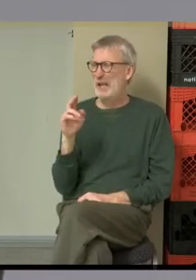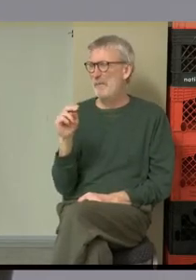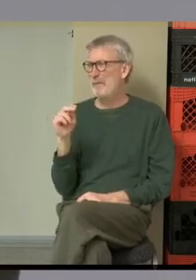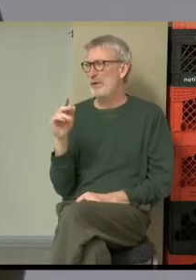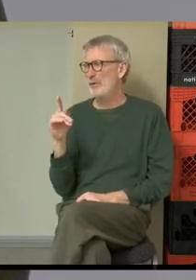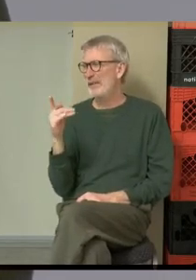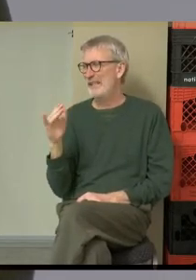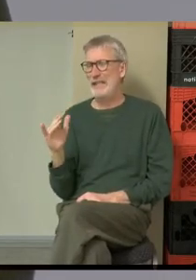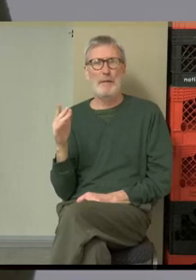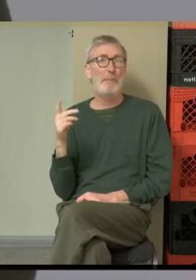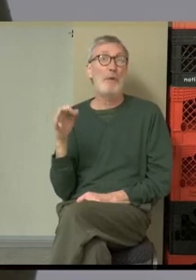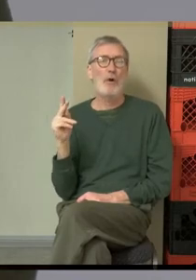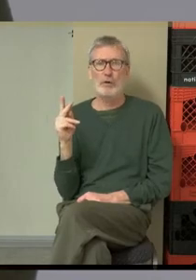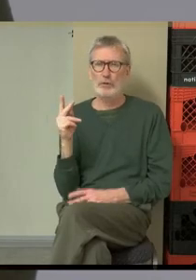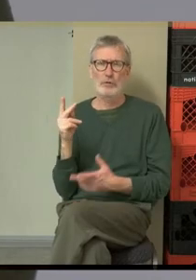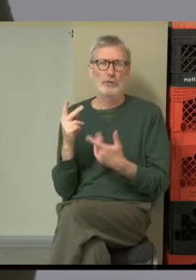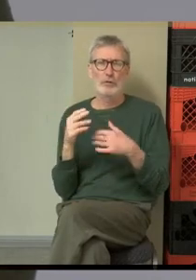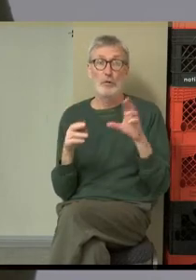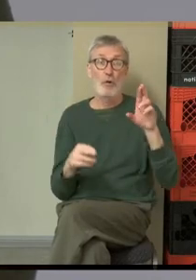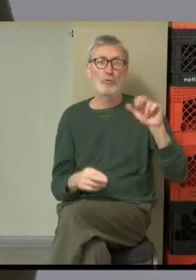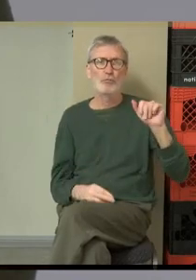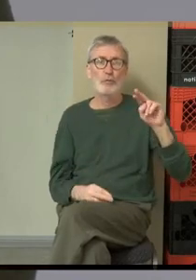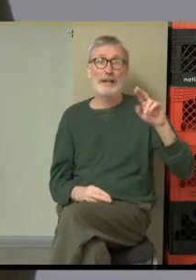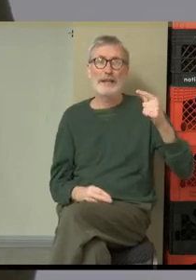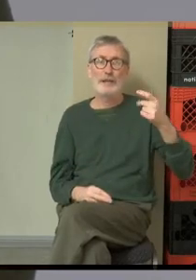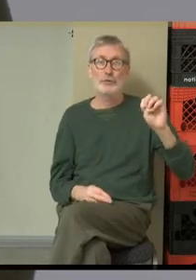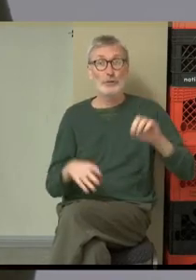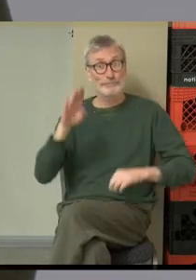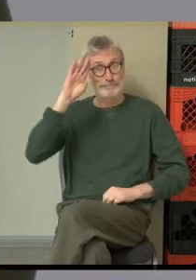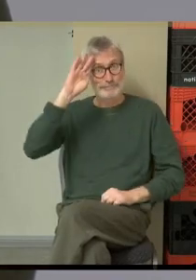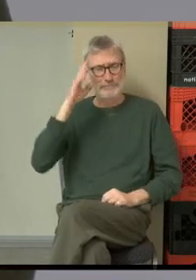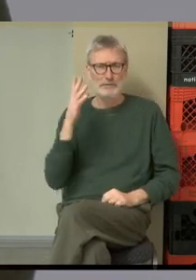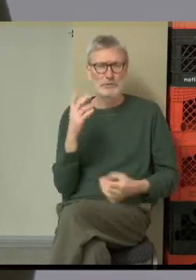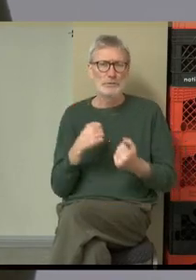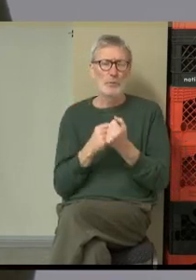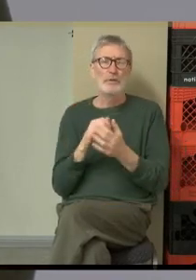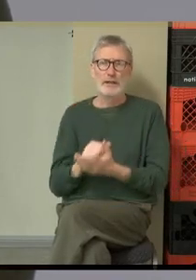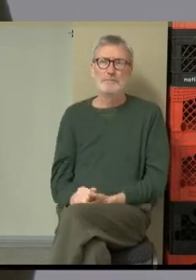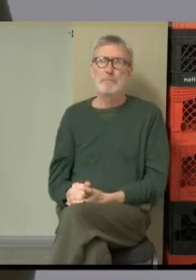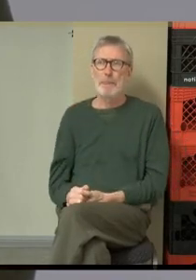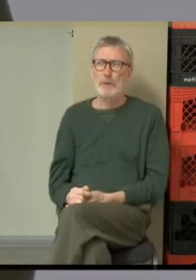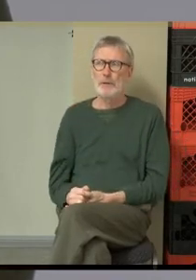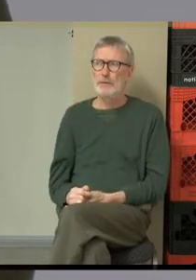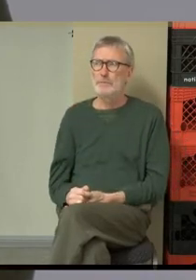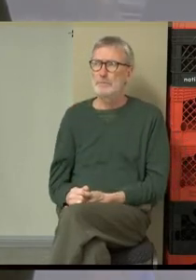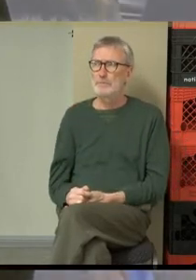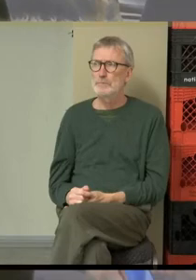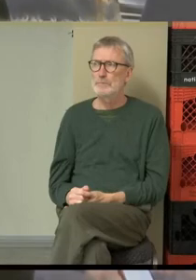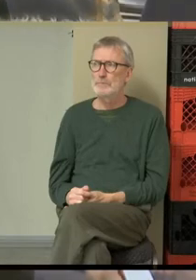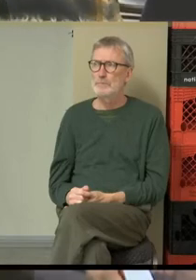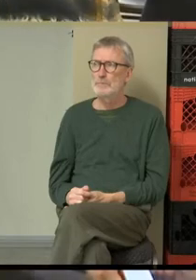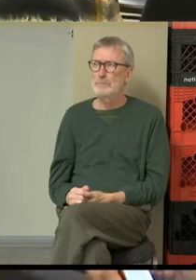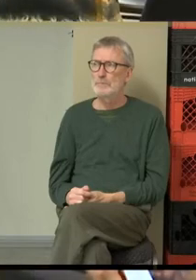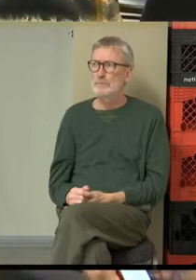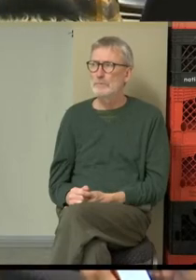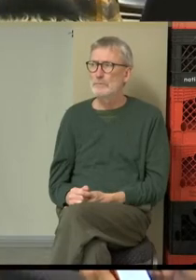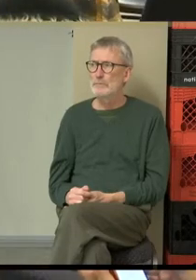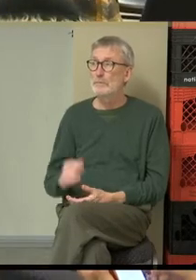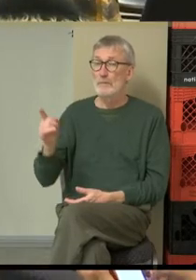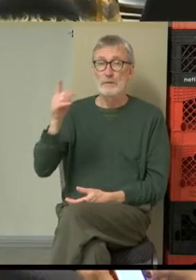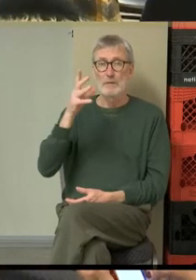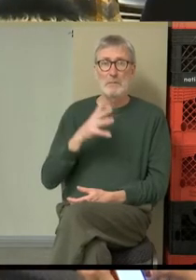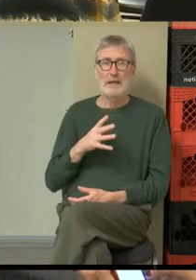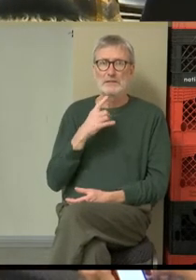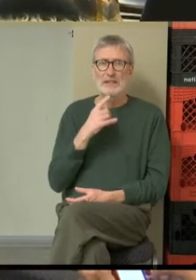that to help support that. Certainly something we can talk about and explore. Just wanted to piggyback on both of those